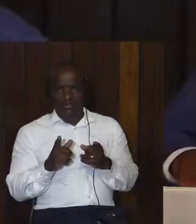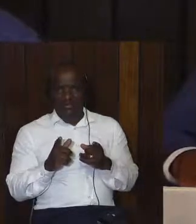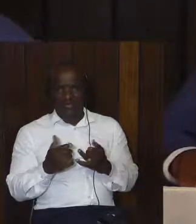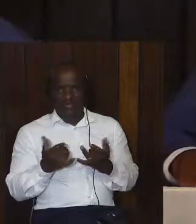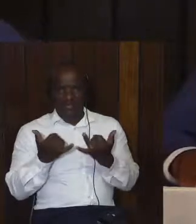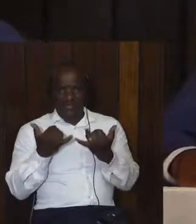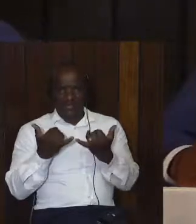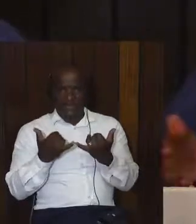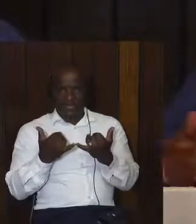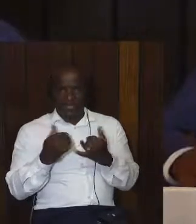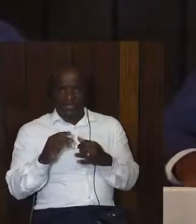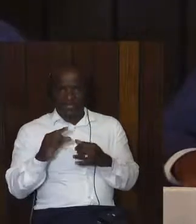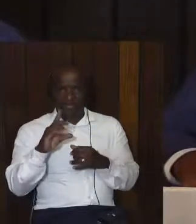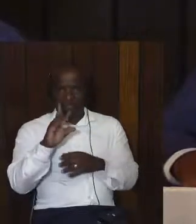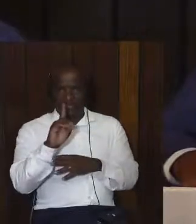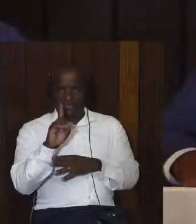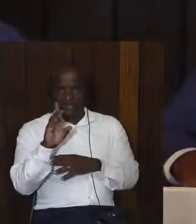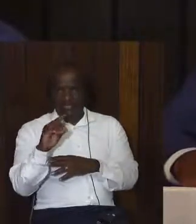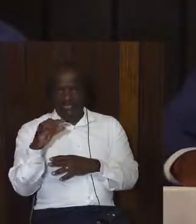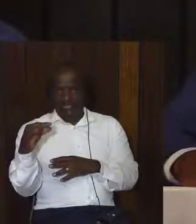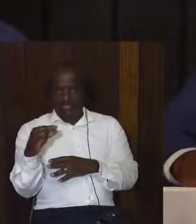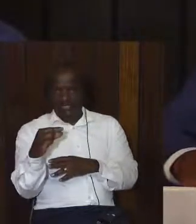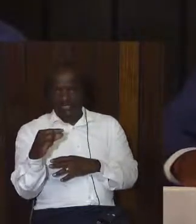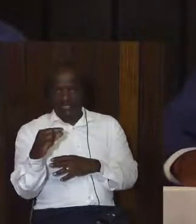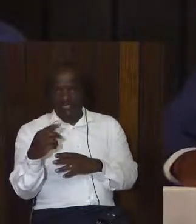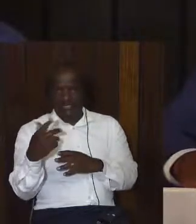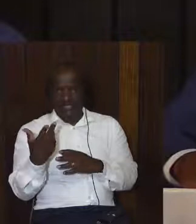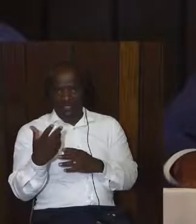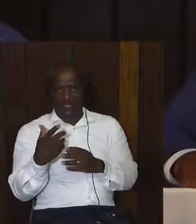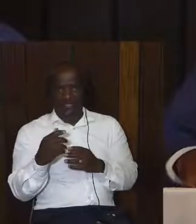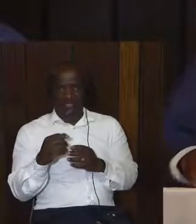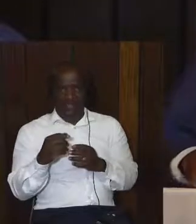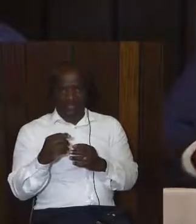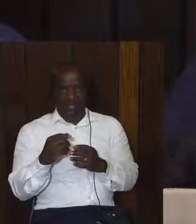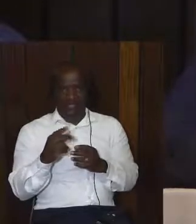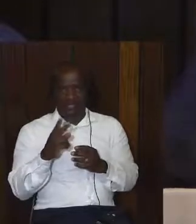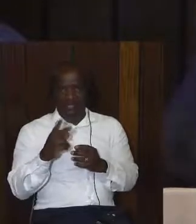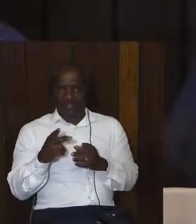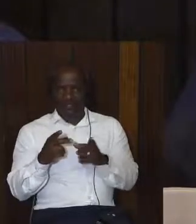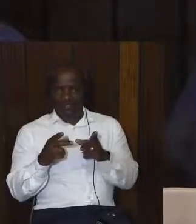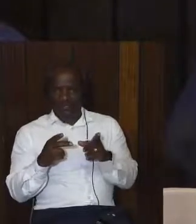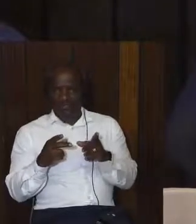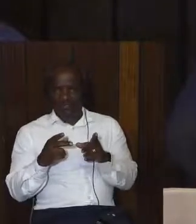hear from you, DDG, and you, Mr. Tax. Thanks.